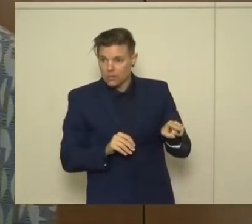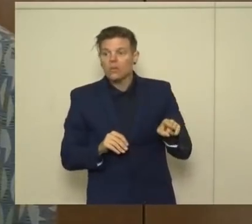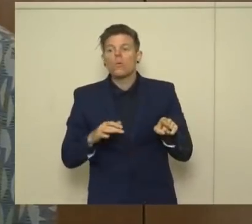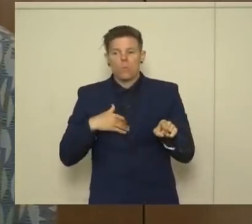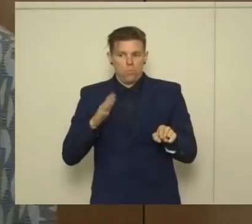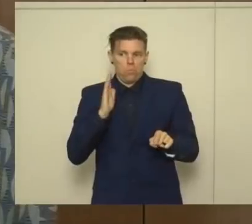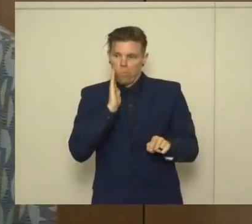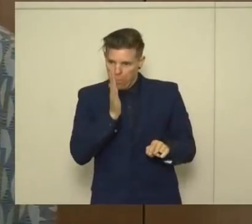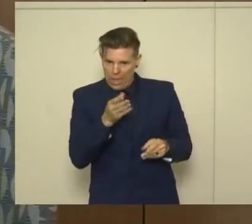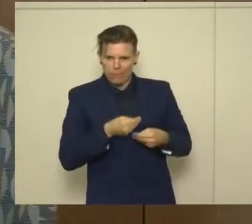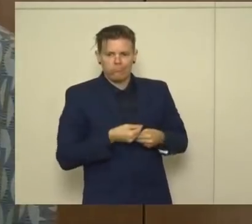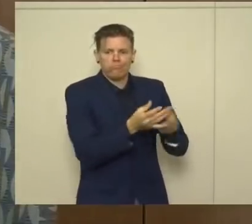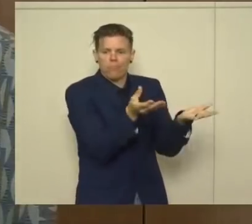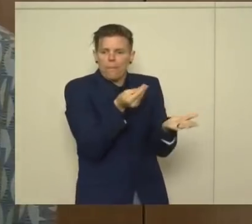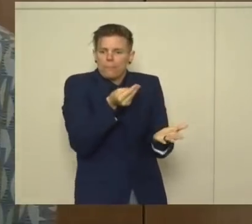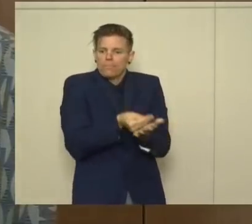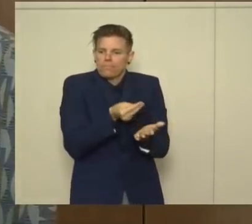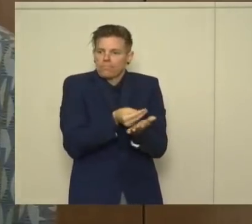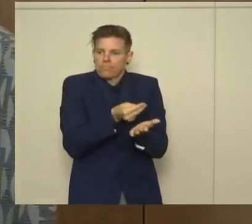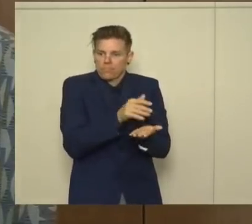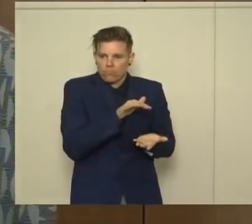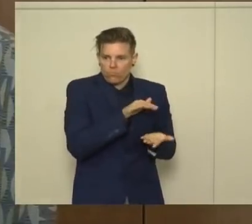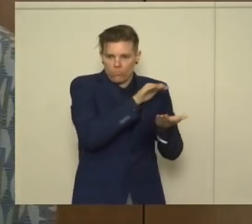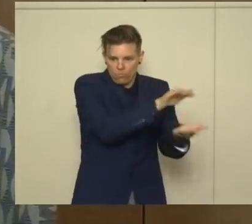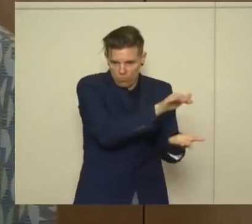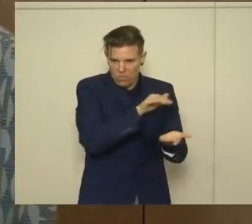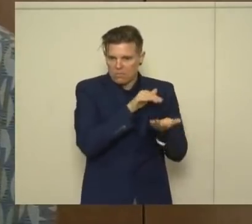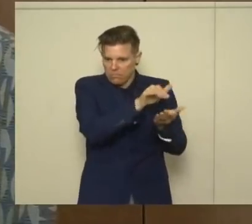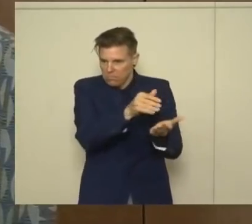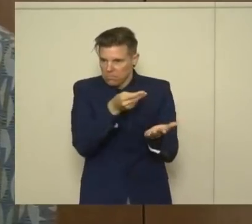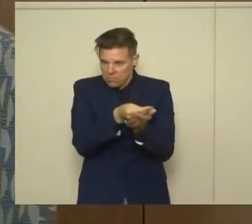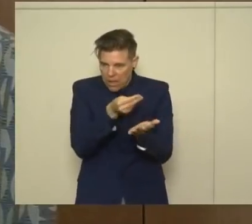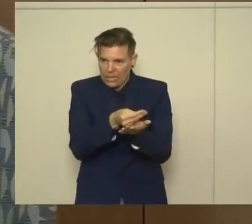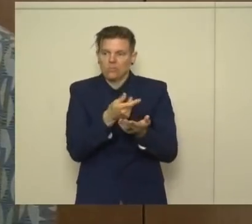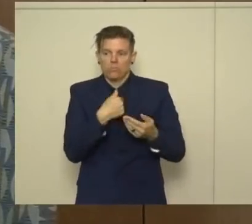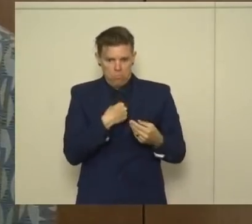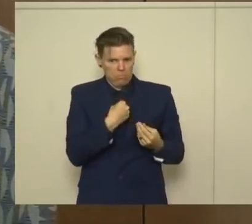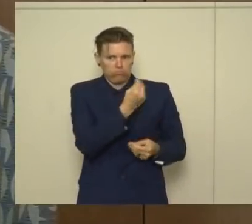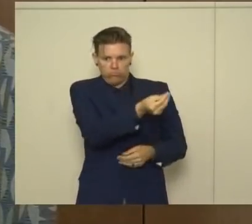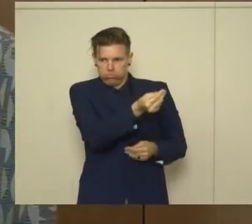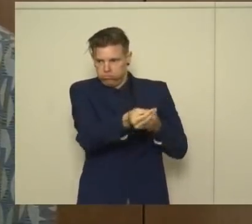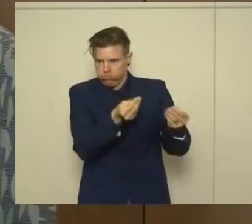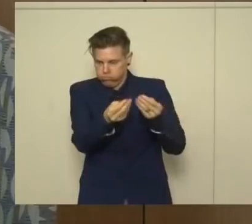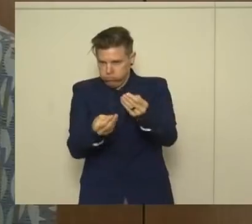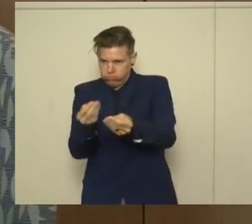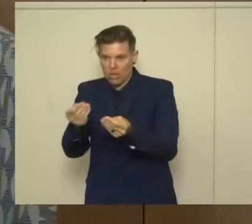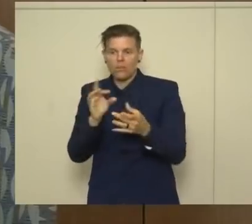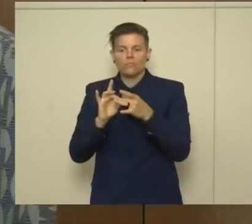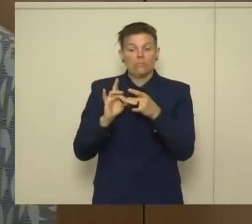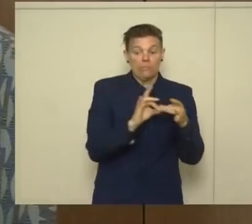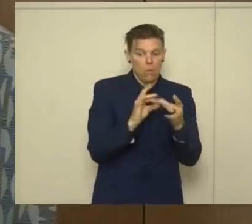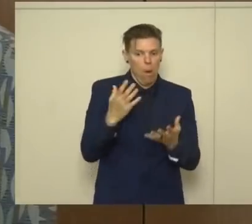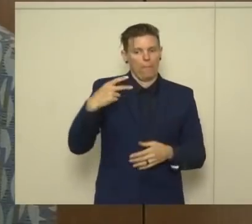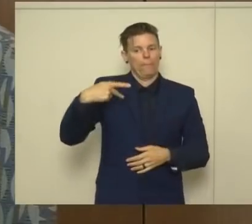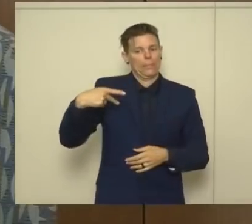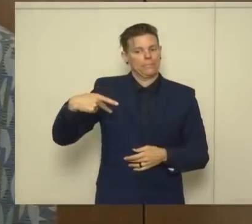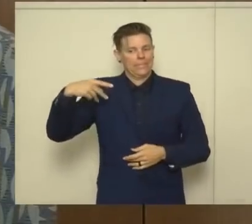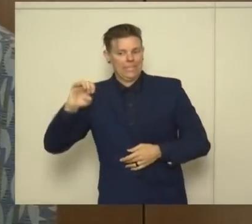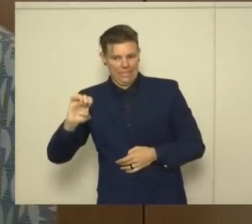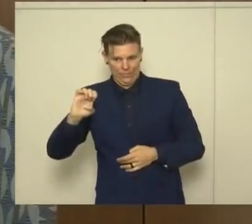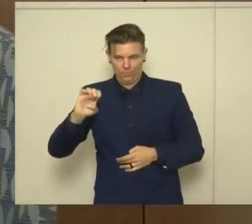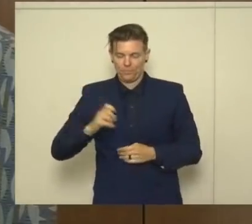your point, I think, about getting PPE. And just an easy mask